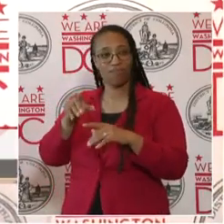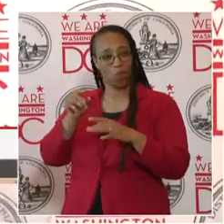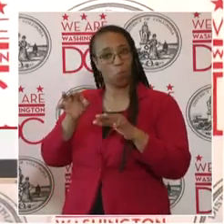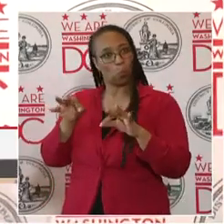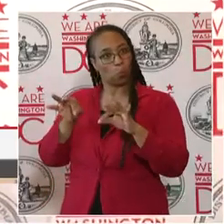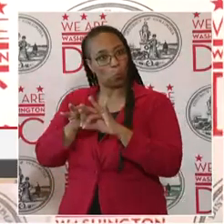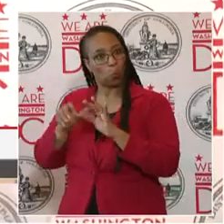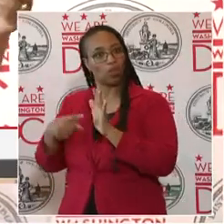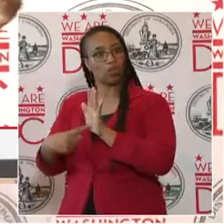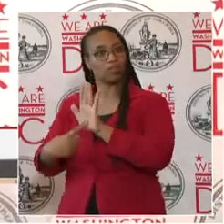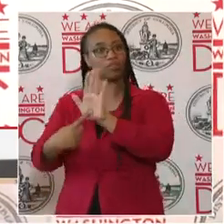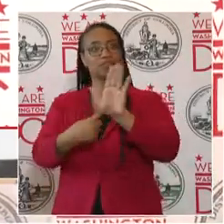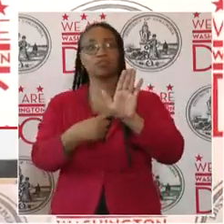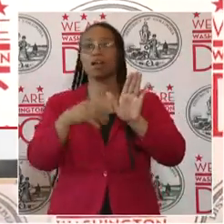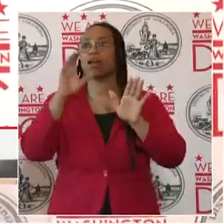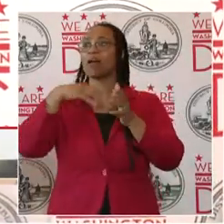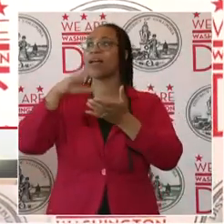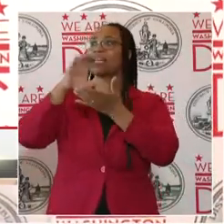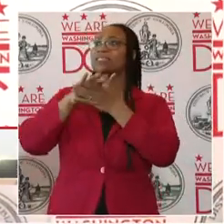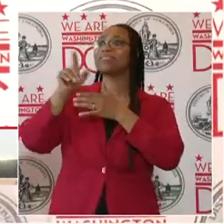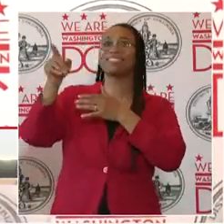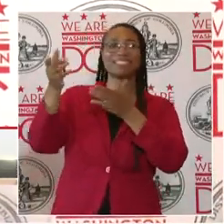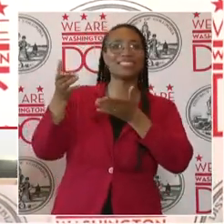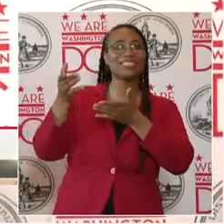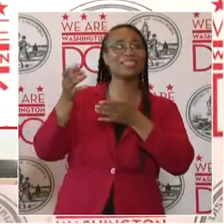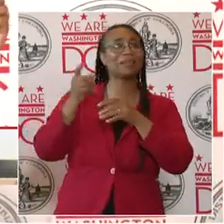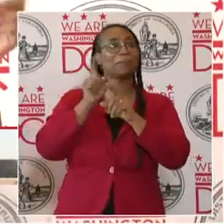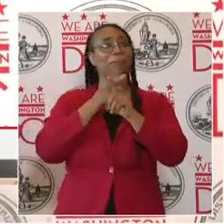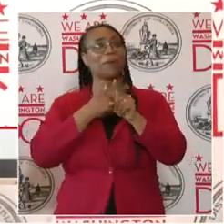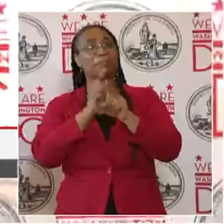room, my assistant, my mentors from